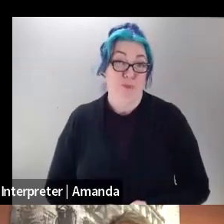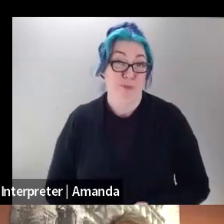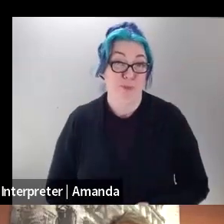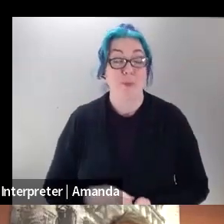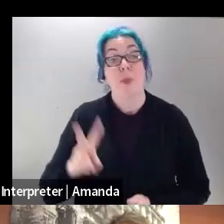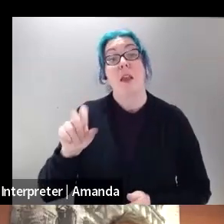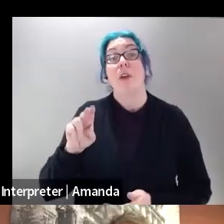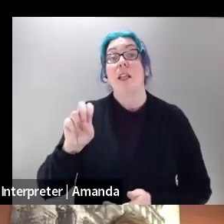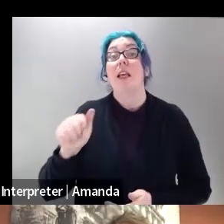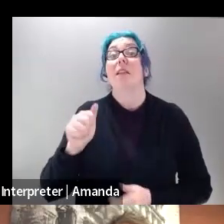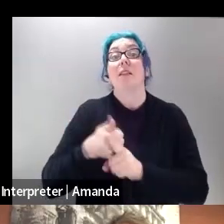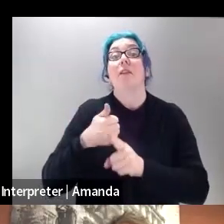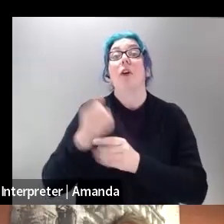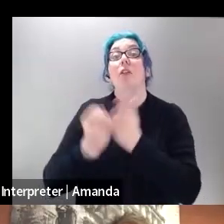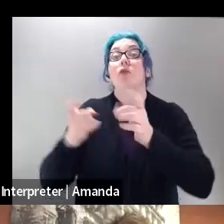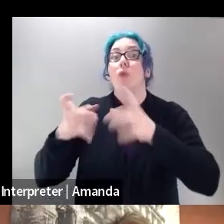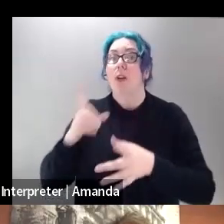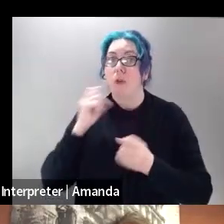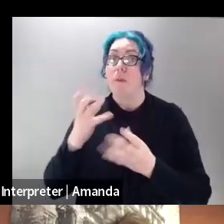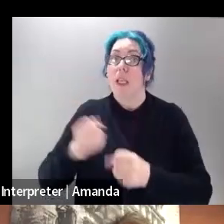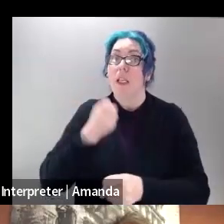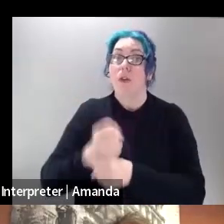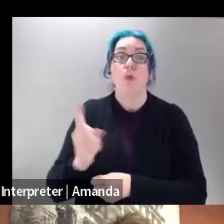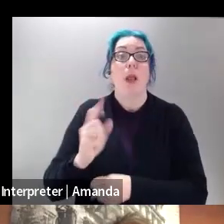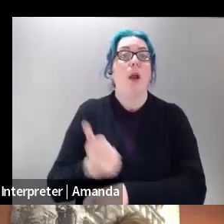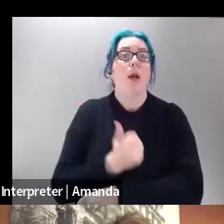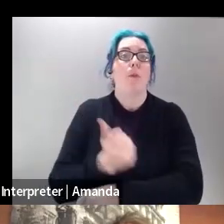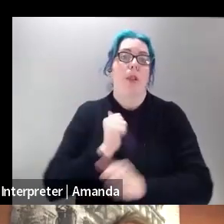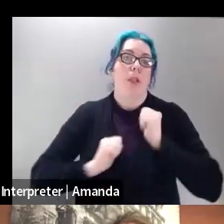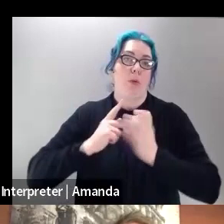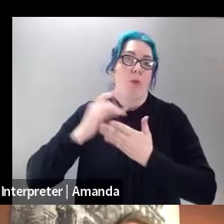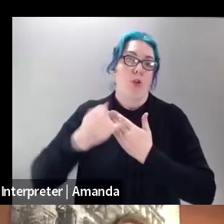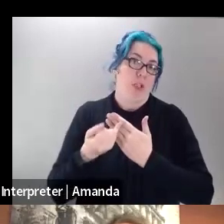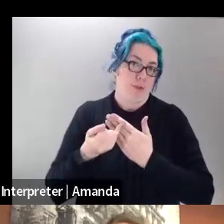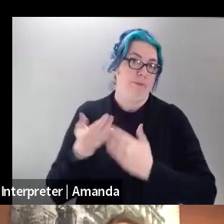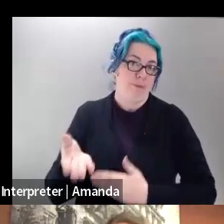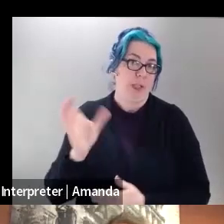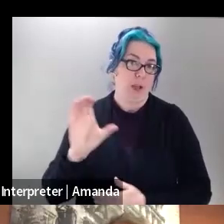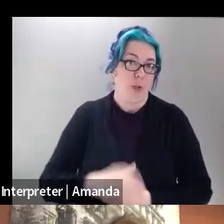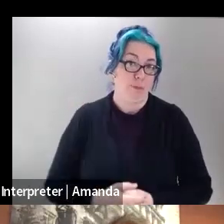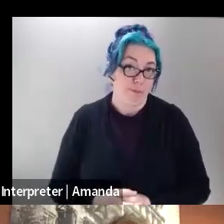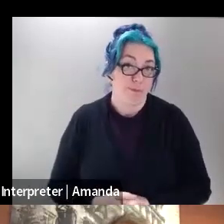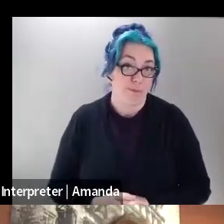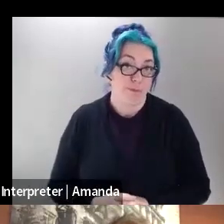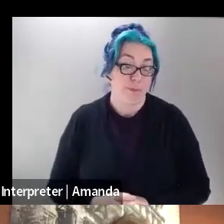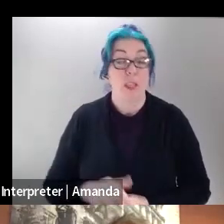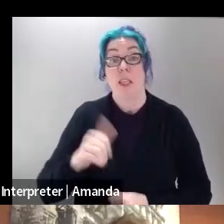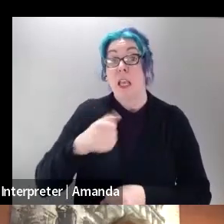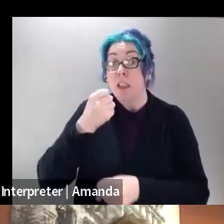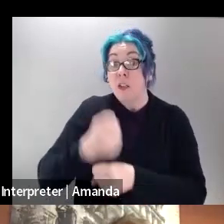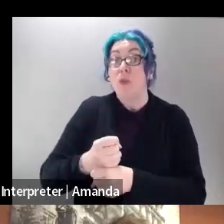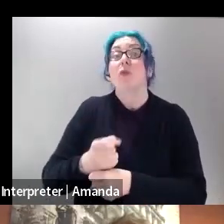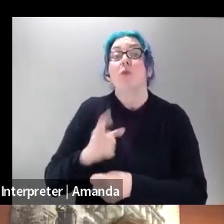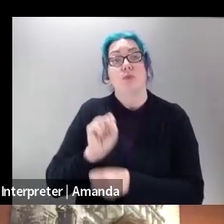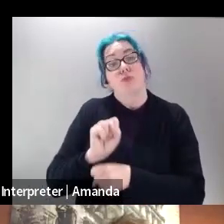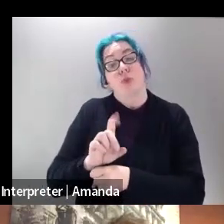artistic director at Alberta Theatre Projects in Calgary. After a decade as their dramaturg